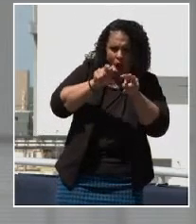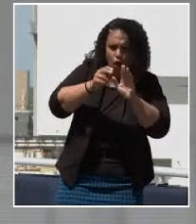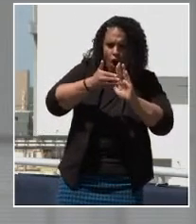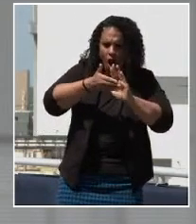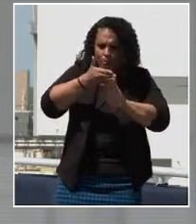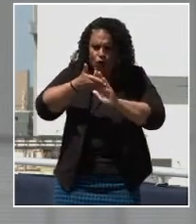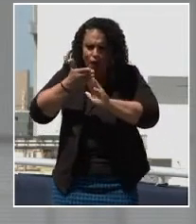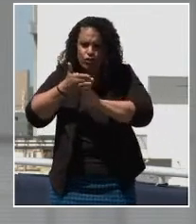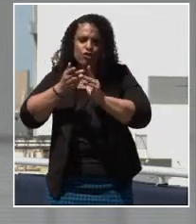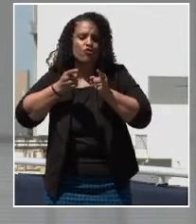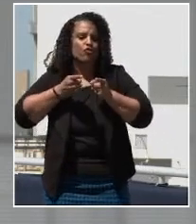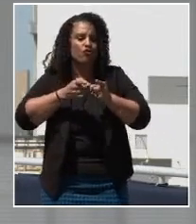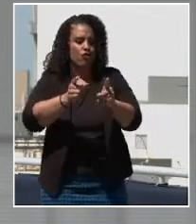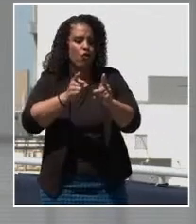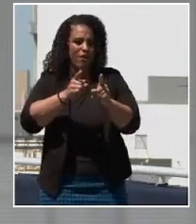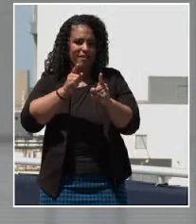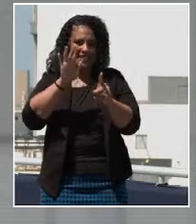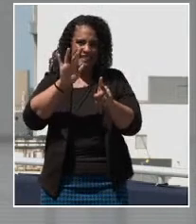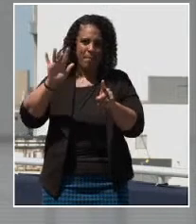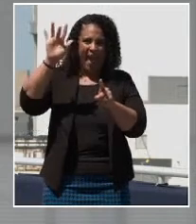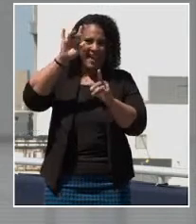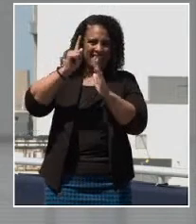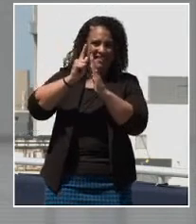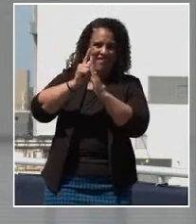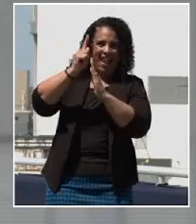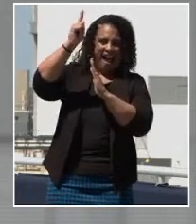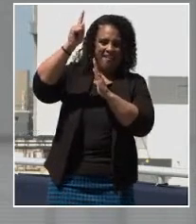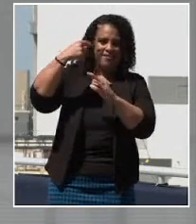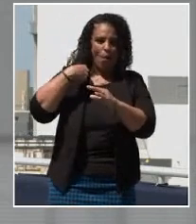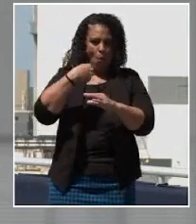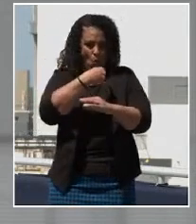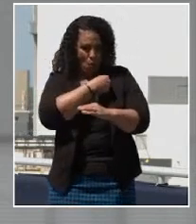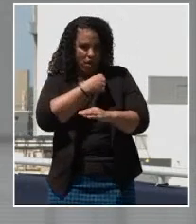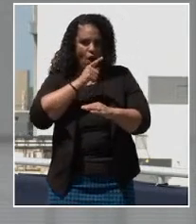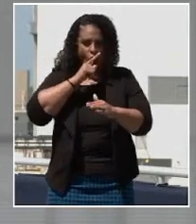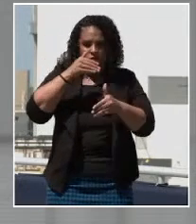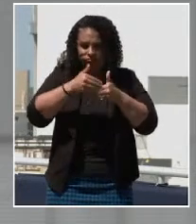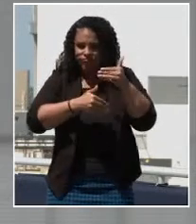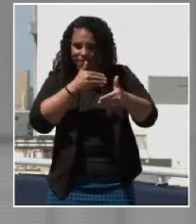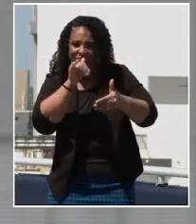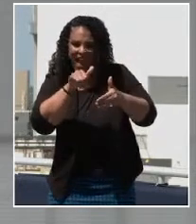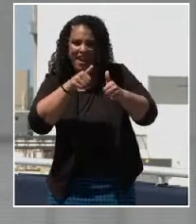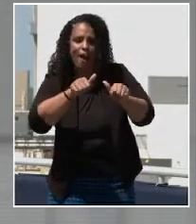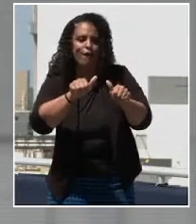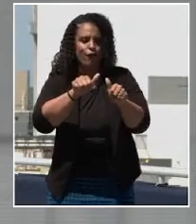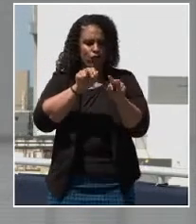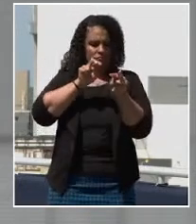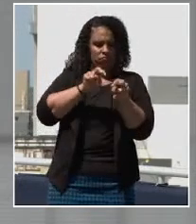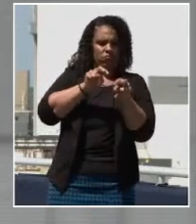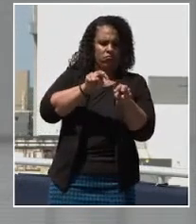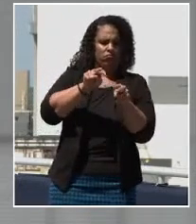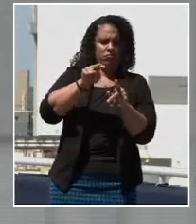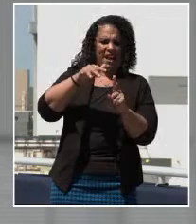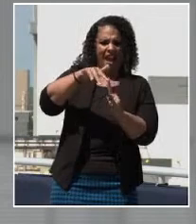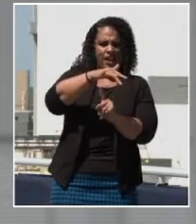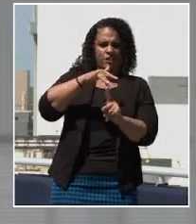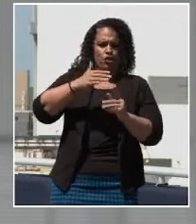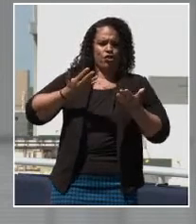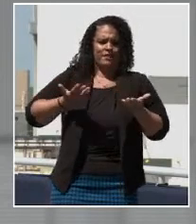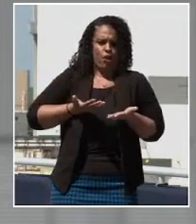operations during space flight we're embarking on this effort to monitor conditions